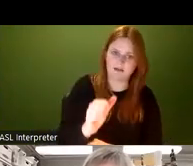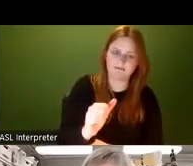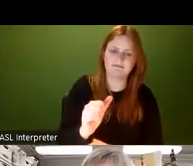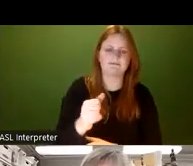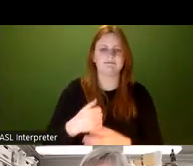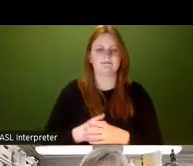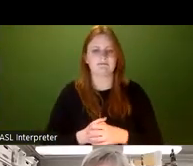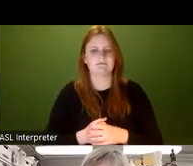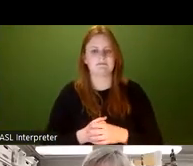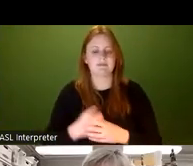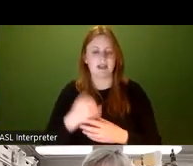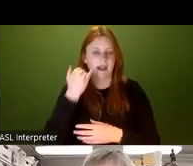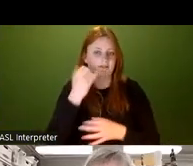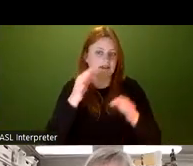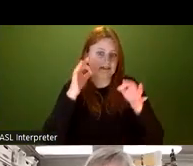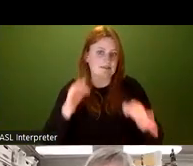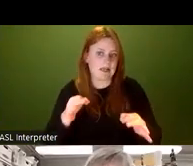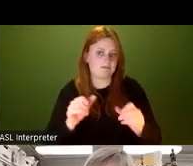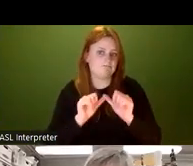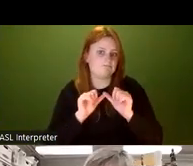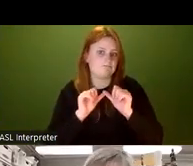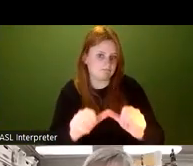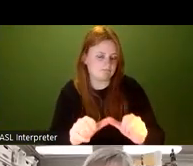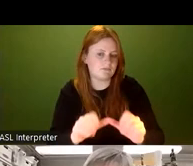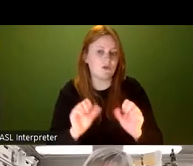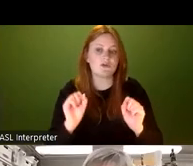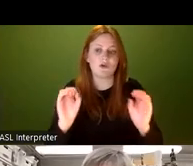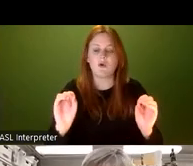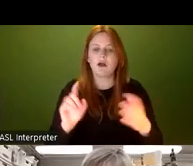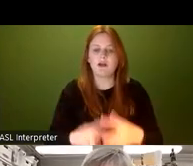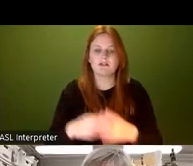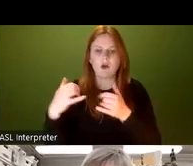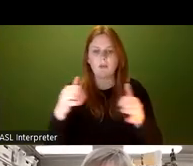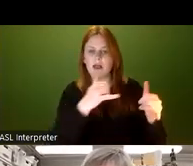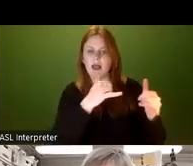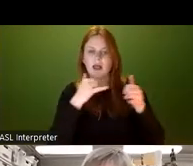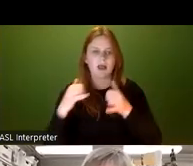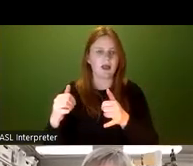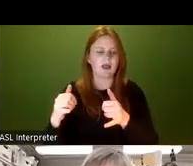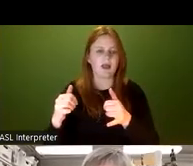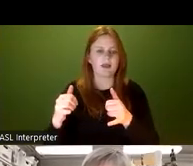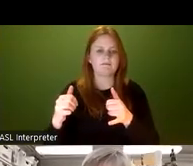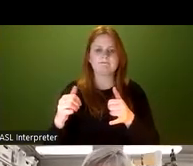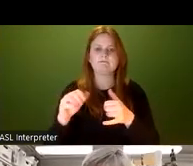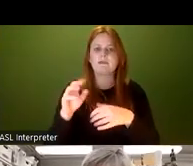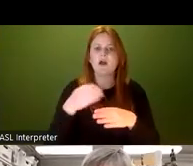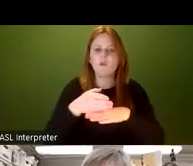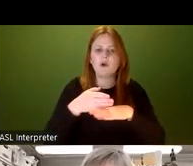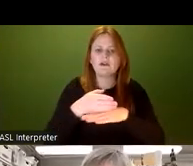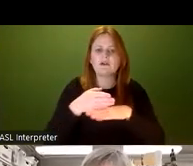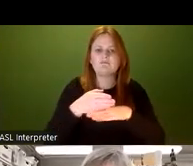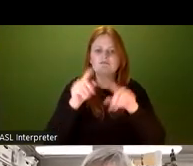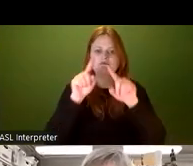exert if I chose that. So here I started to play around just with that really simple wooden frame and giving it a